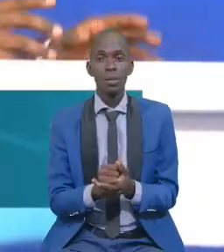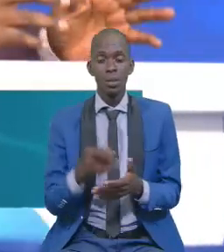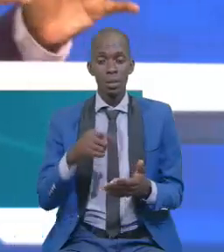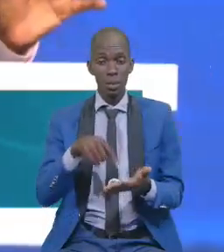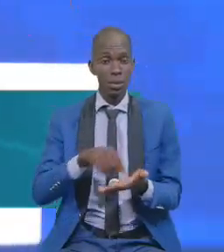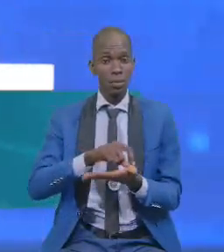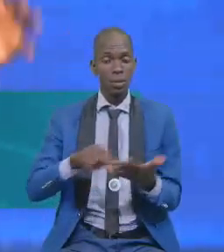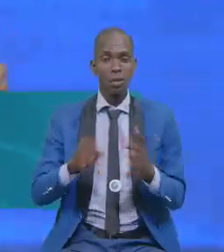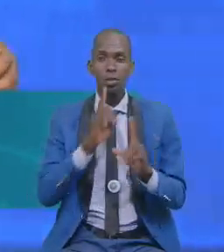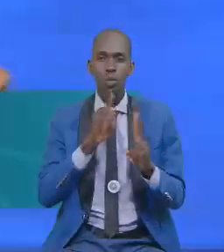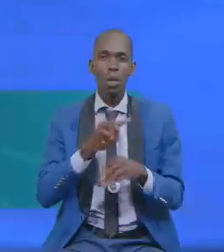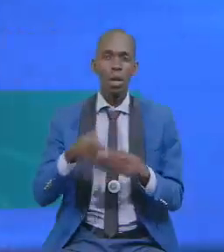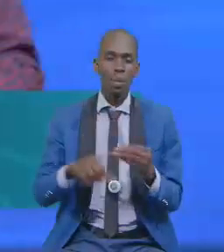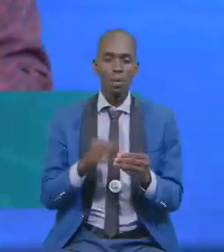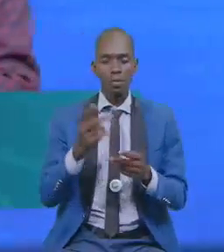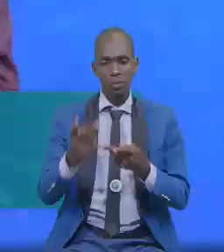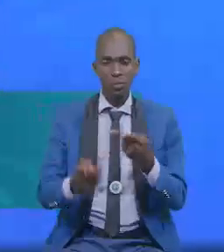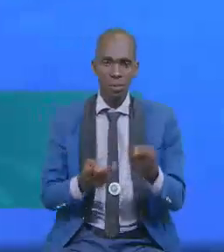The verse talks about visit.